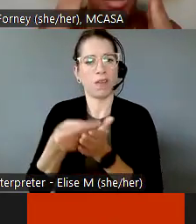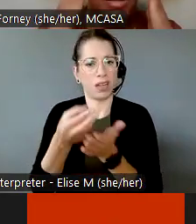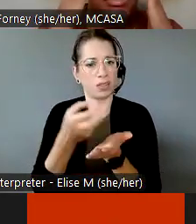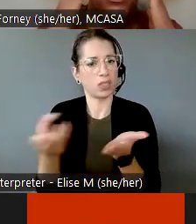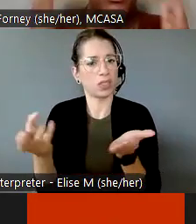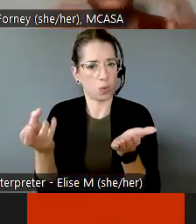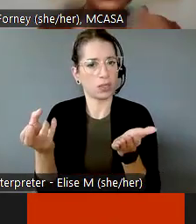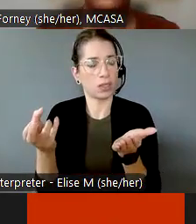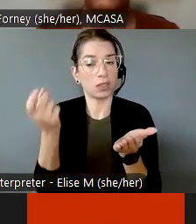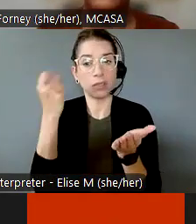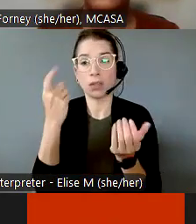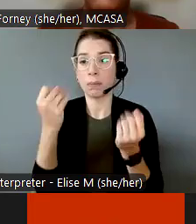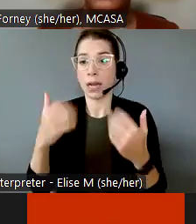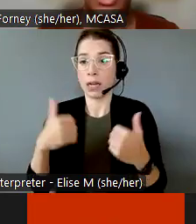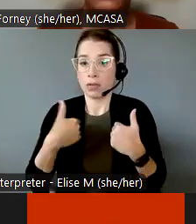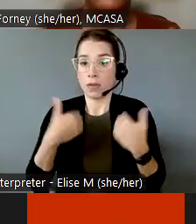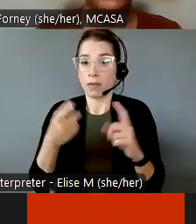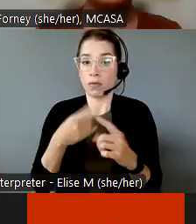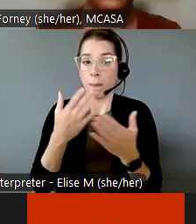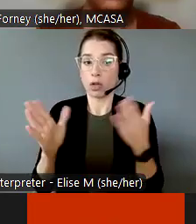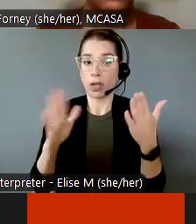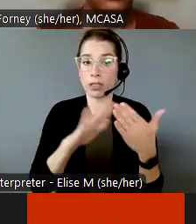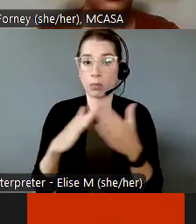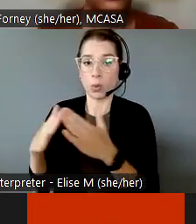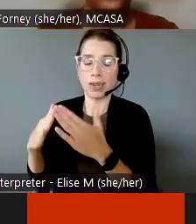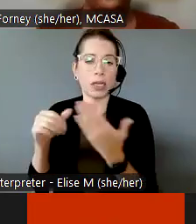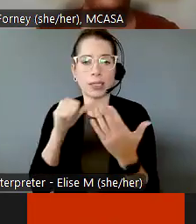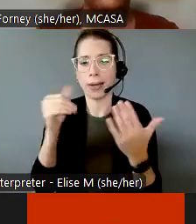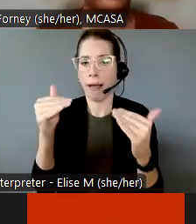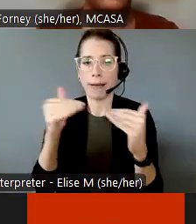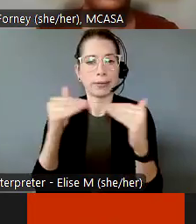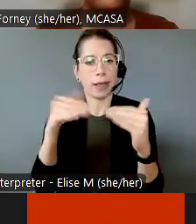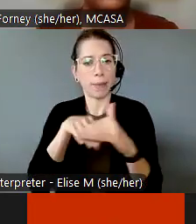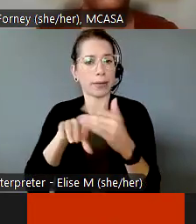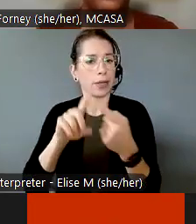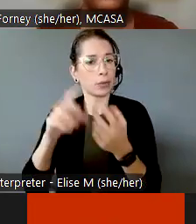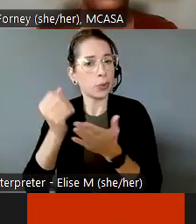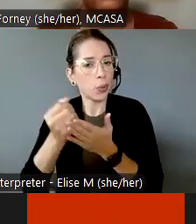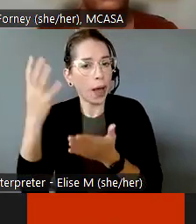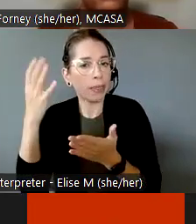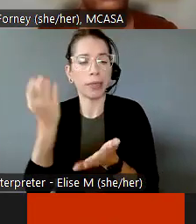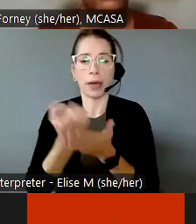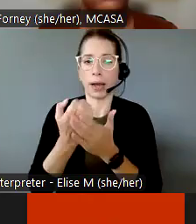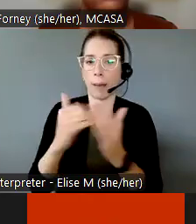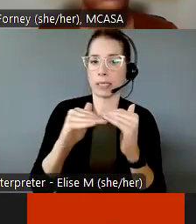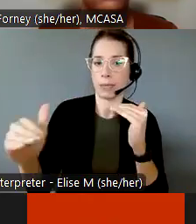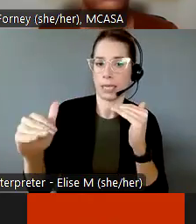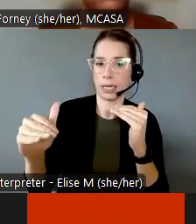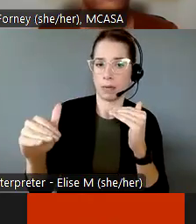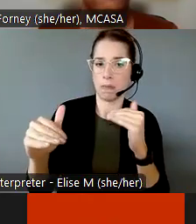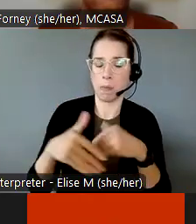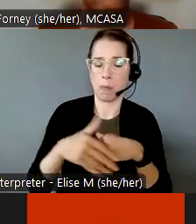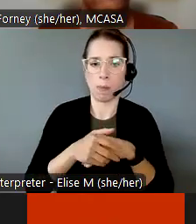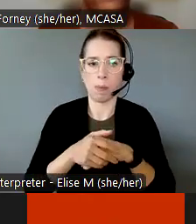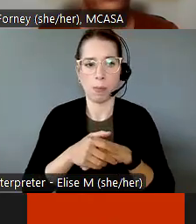Many survivors from marginalized communities have a lack of access to wealth and economic stability.